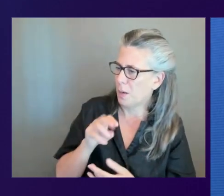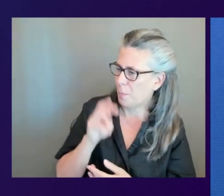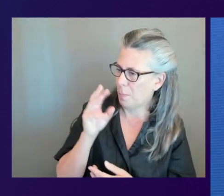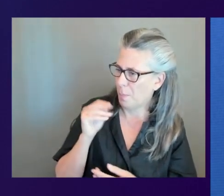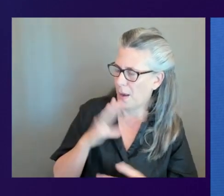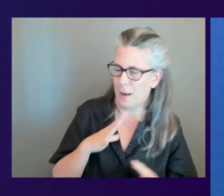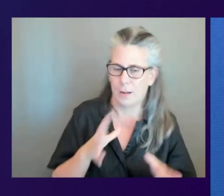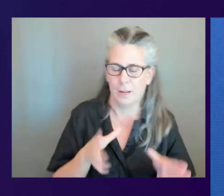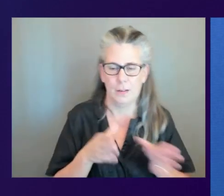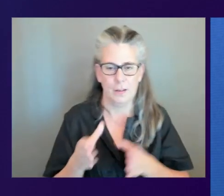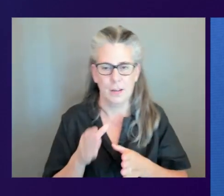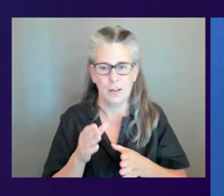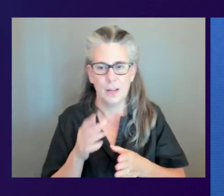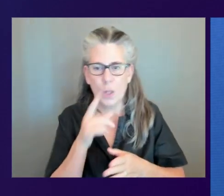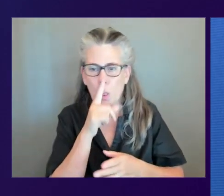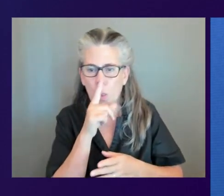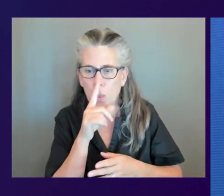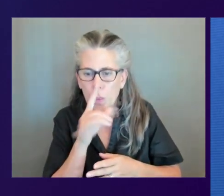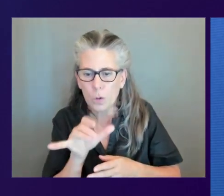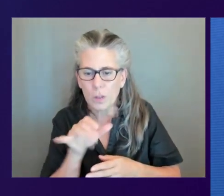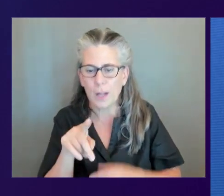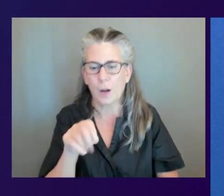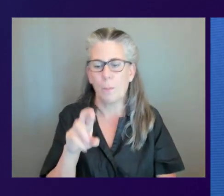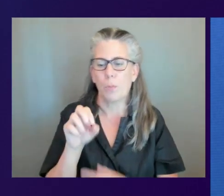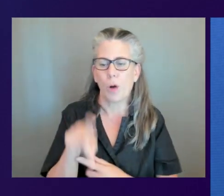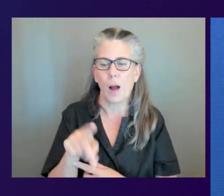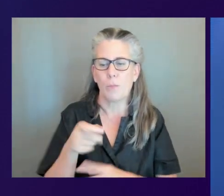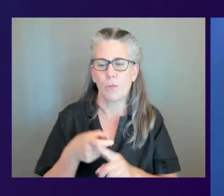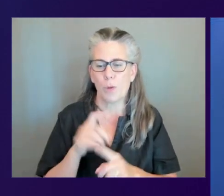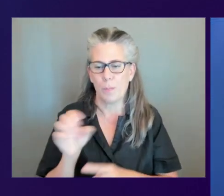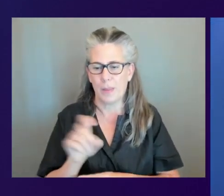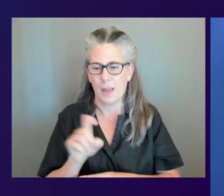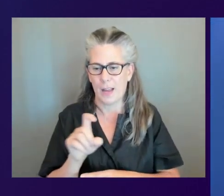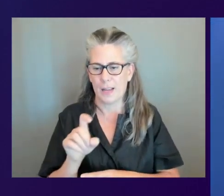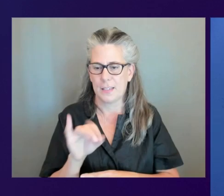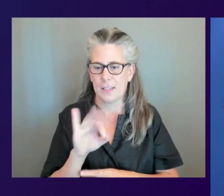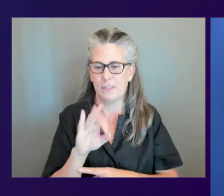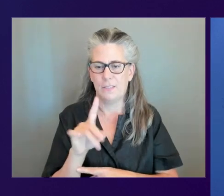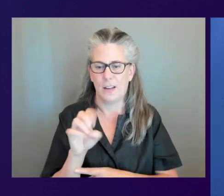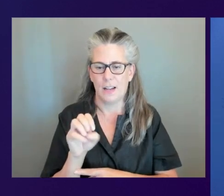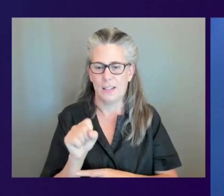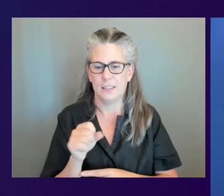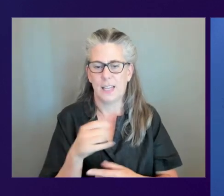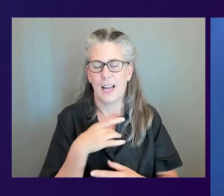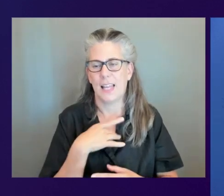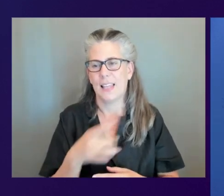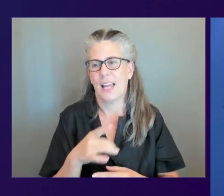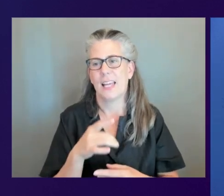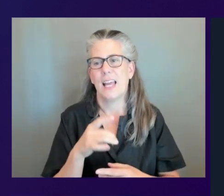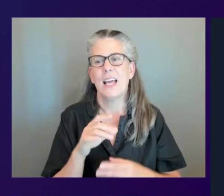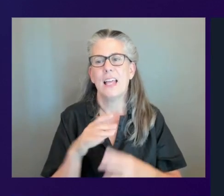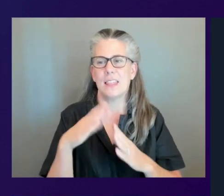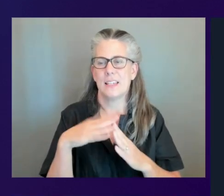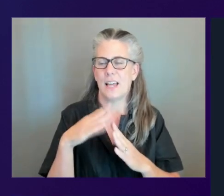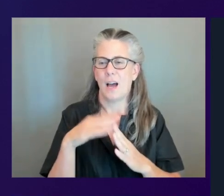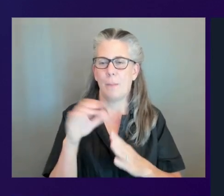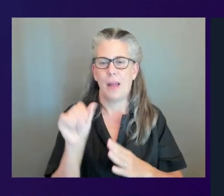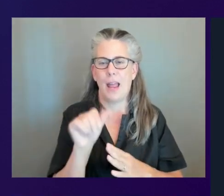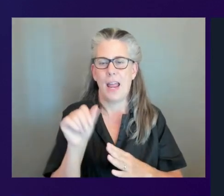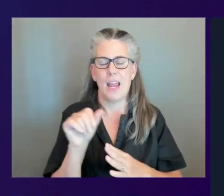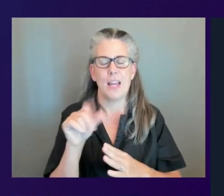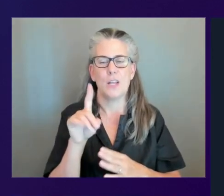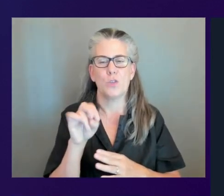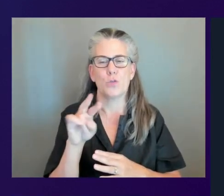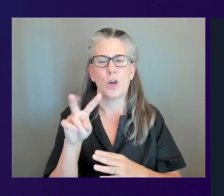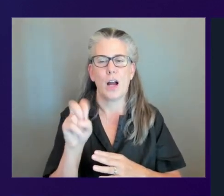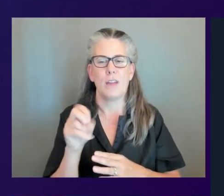that was a prop in the X-Files, at least. Yeah. I love that the top bay drive is slightly off-colored, so something was